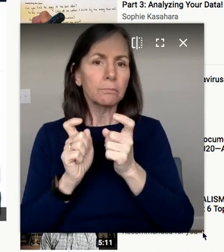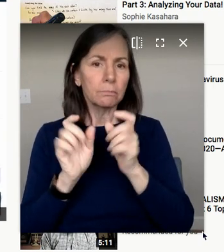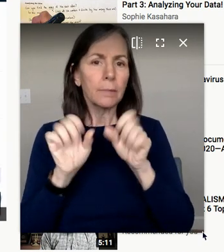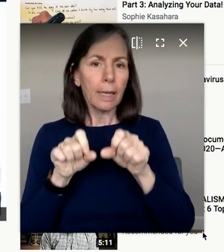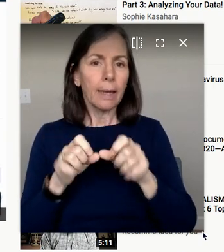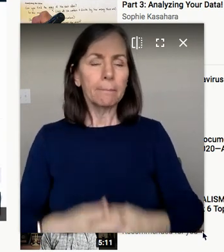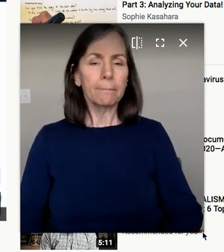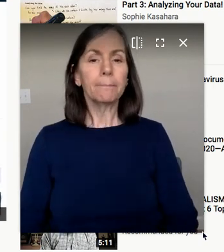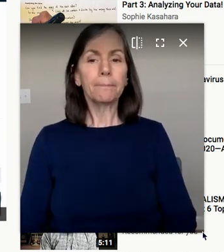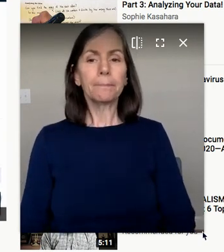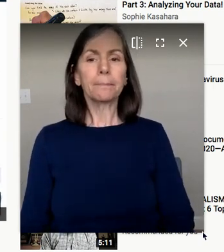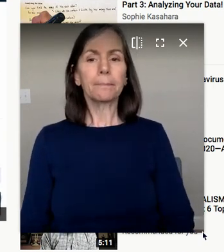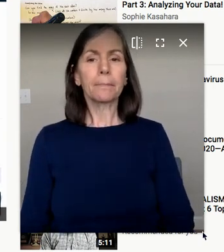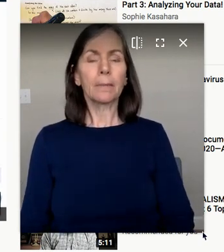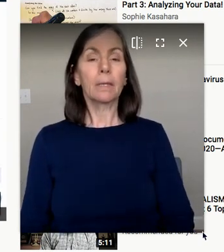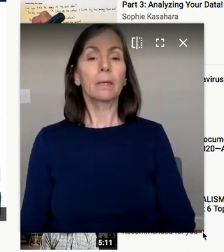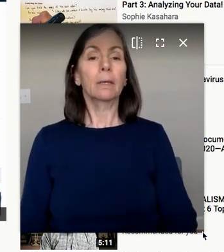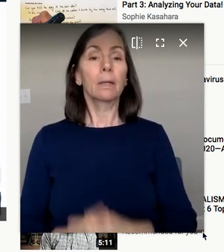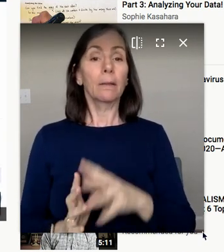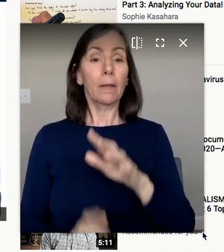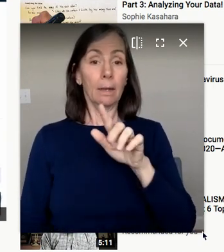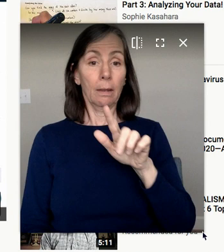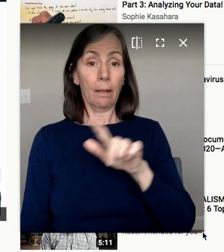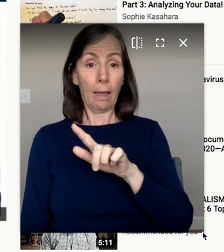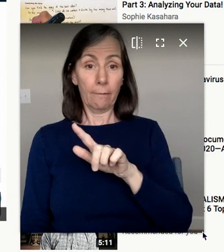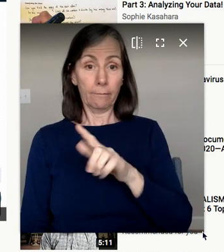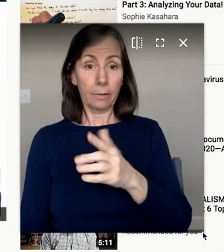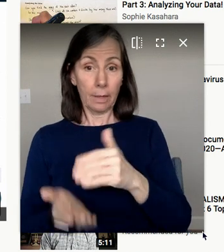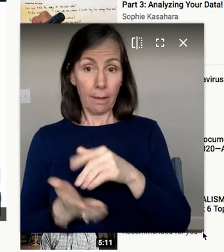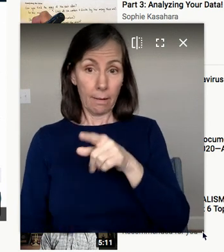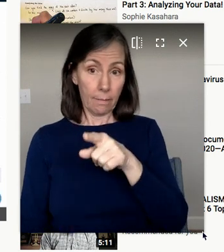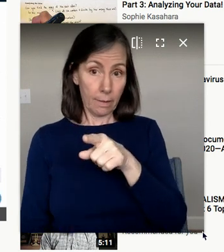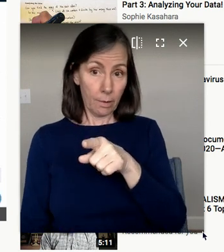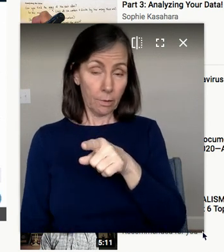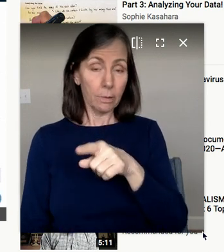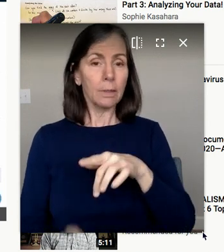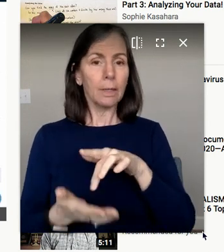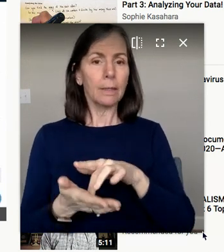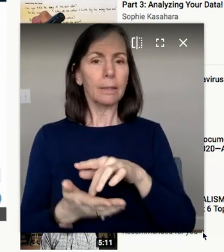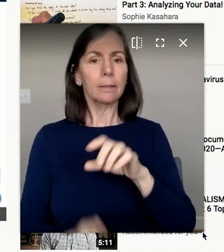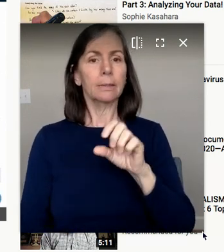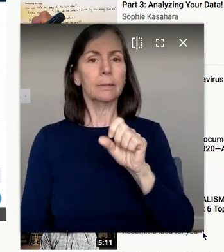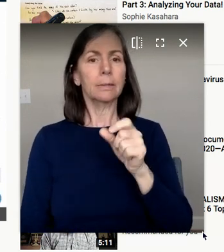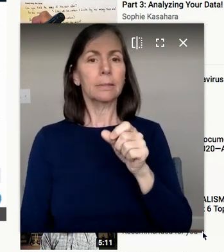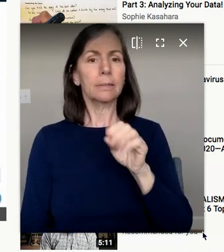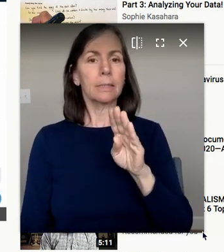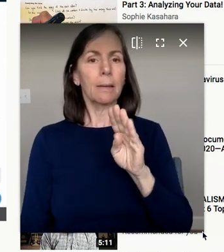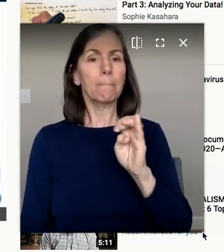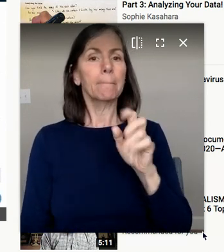And then in the bottom left, you would click the button that says submit.